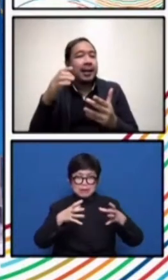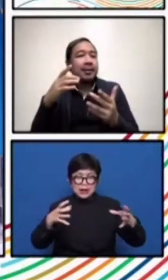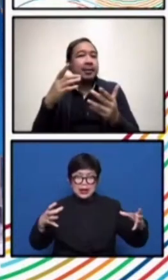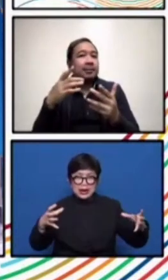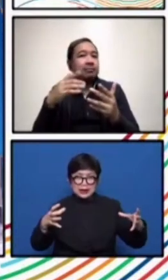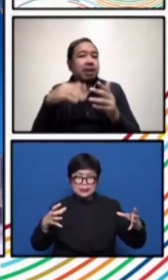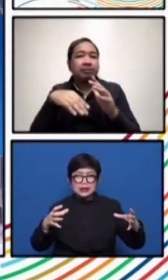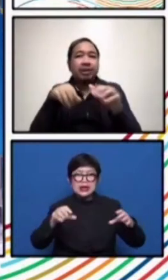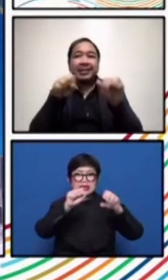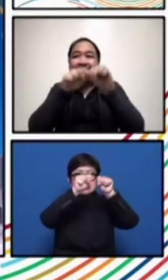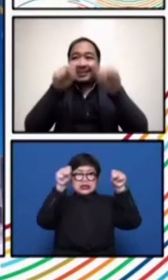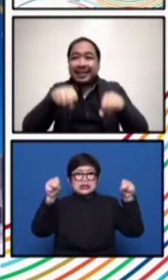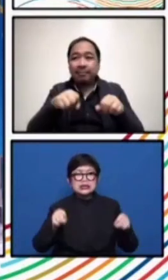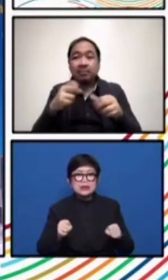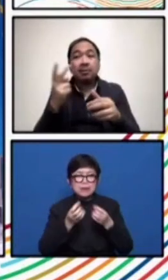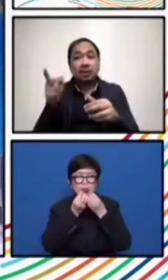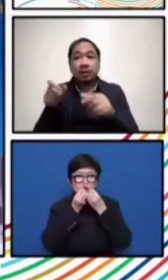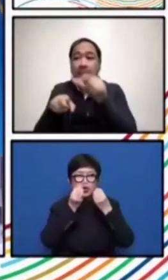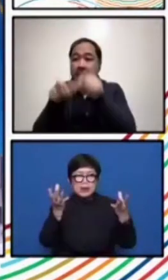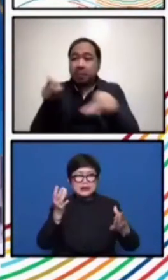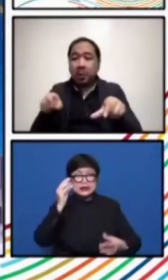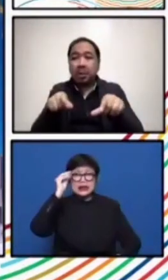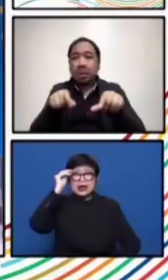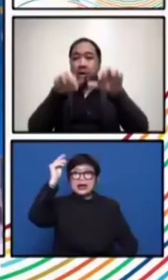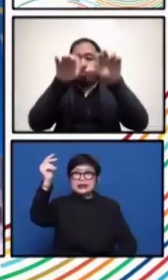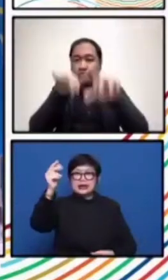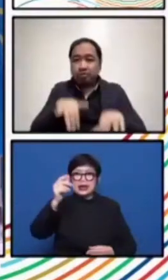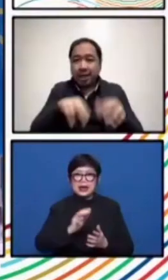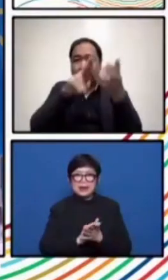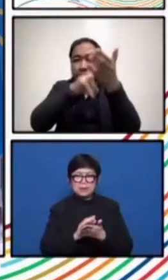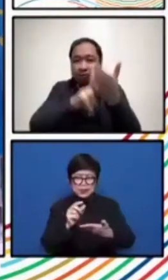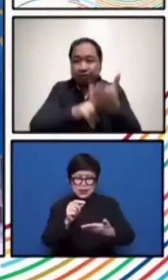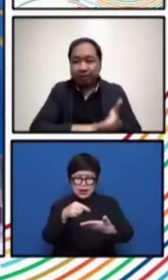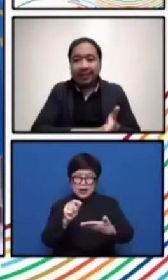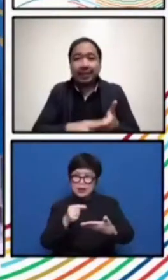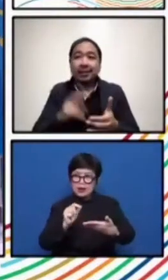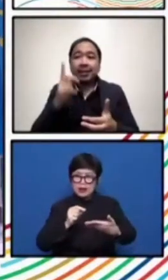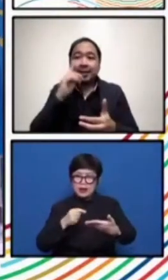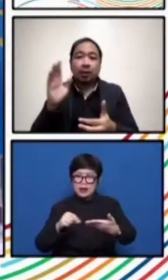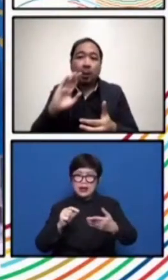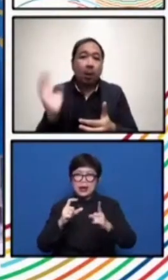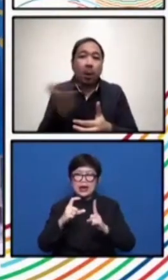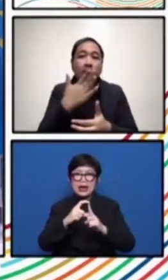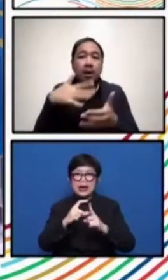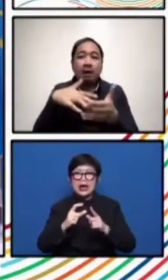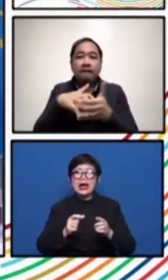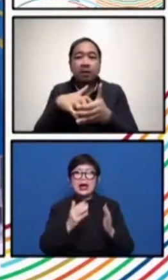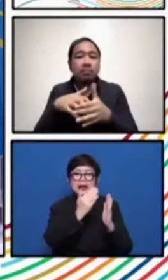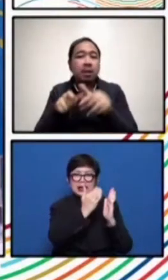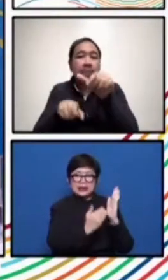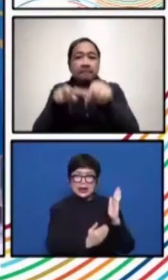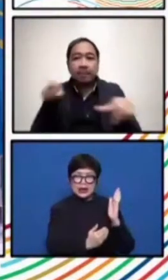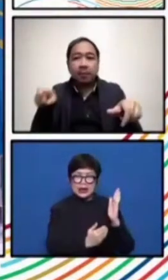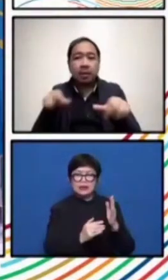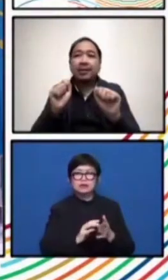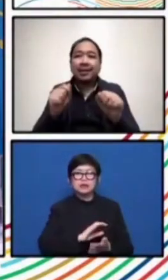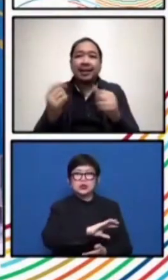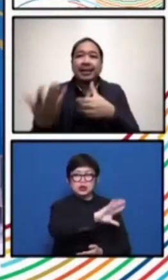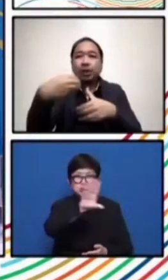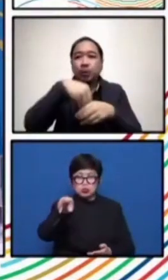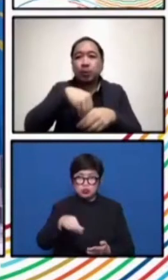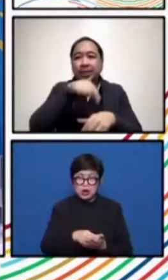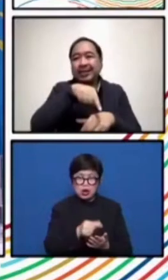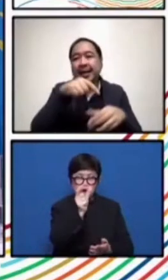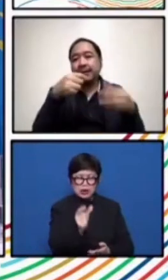that is a planning to have a capacity to take all of our vulnerable persons um in the Mis